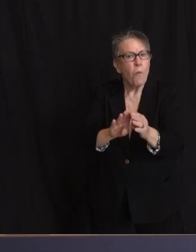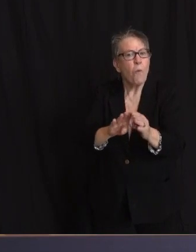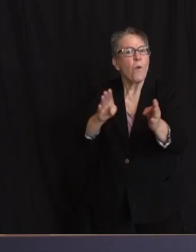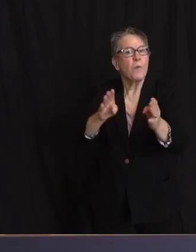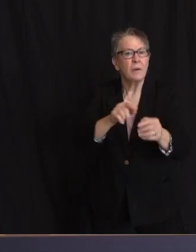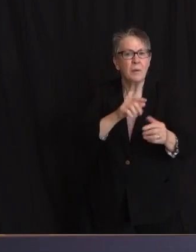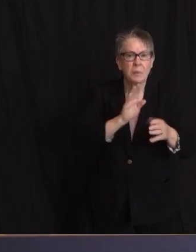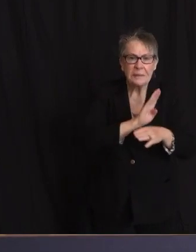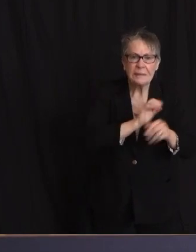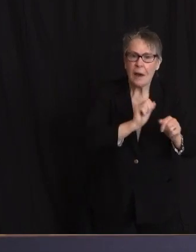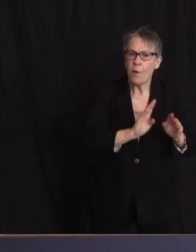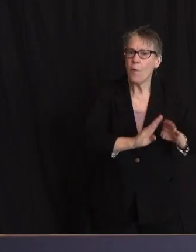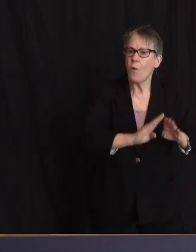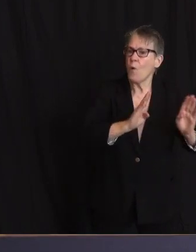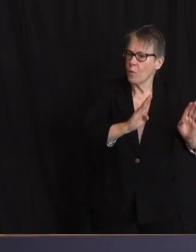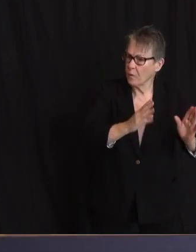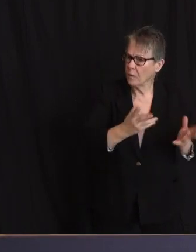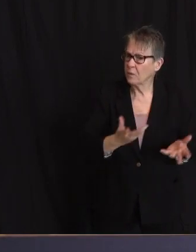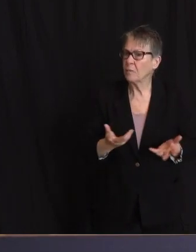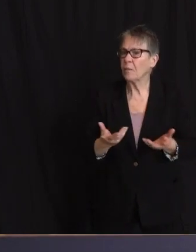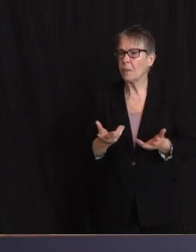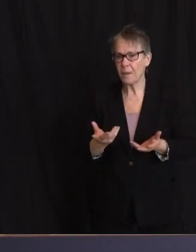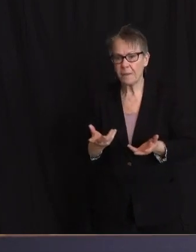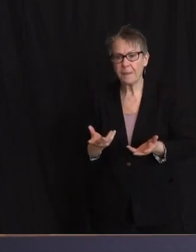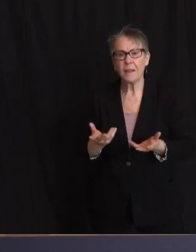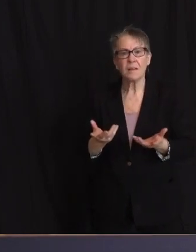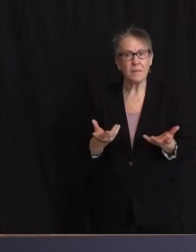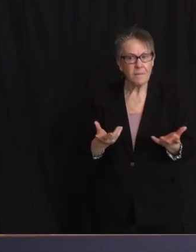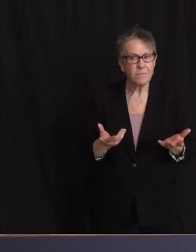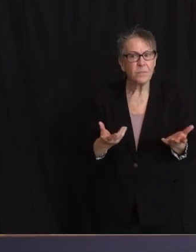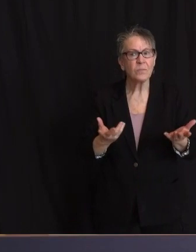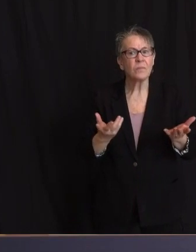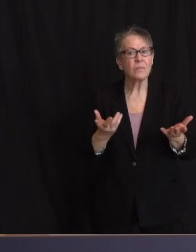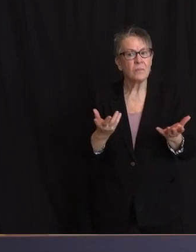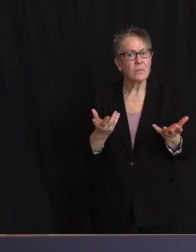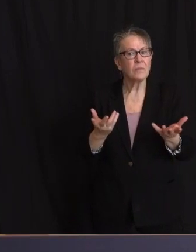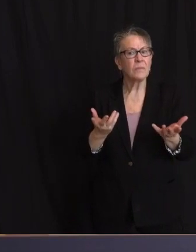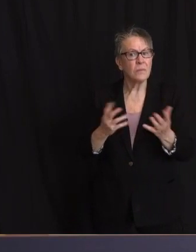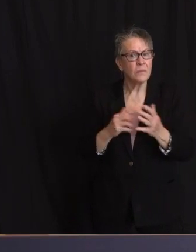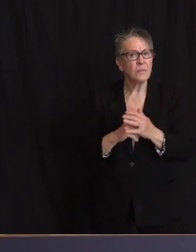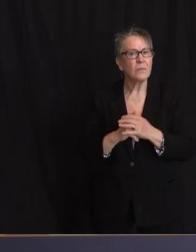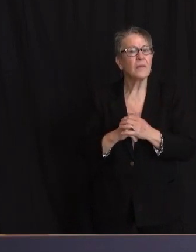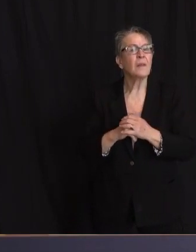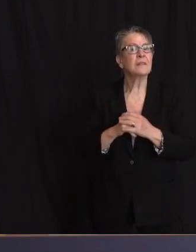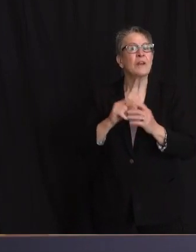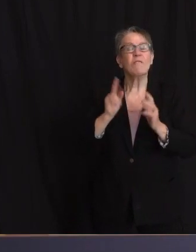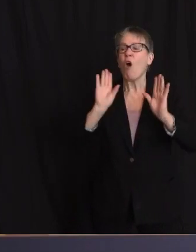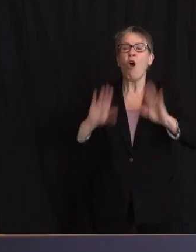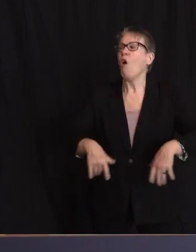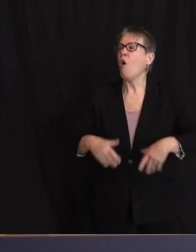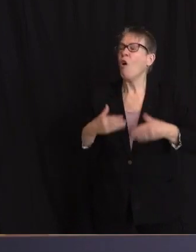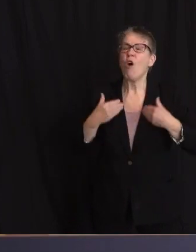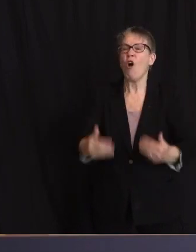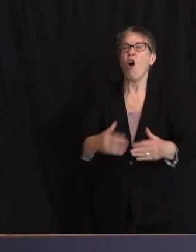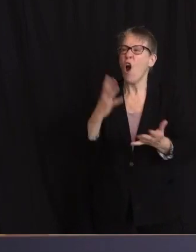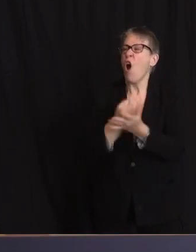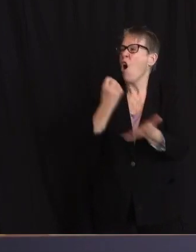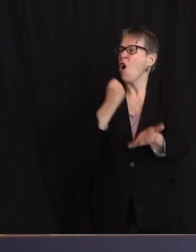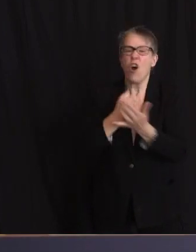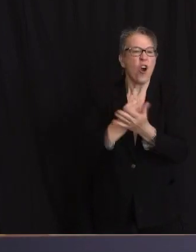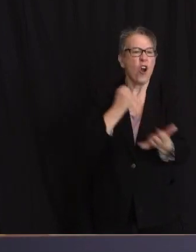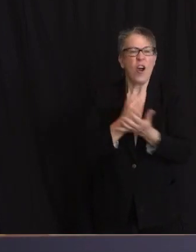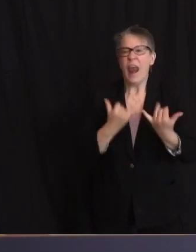and sadly, fatalities go up and not down. We are on to something together. We can see the path to victory